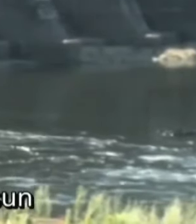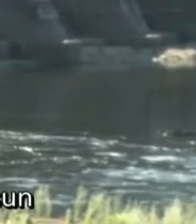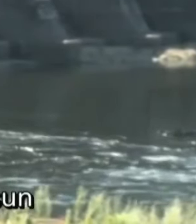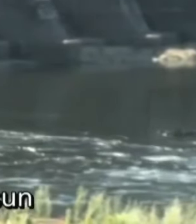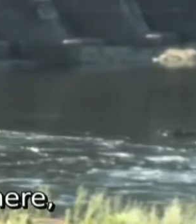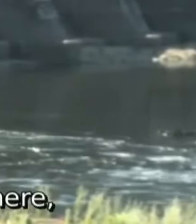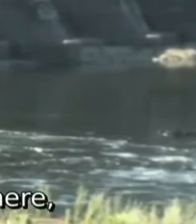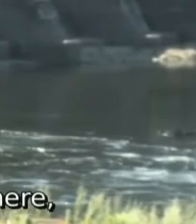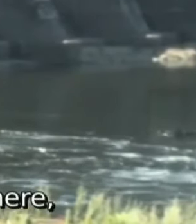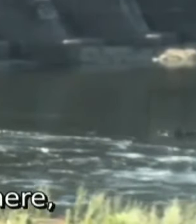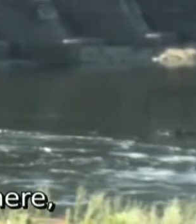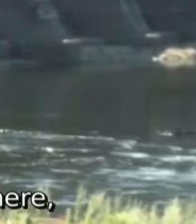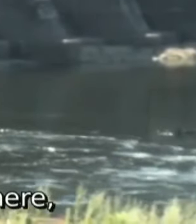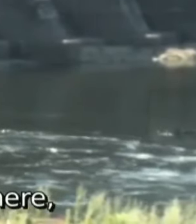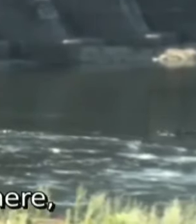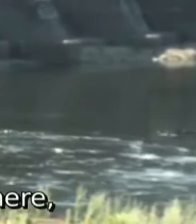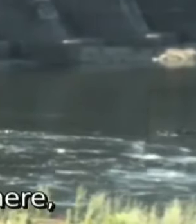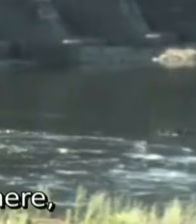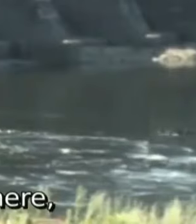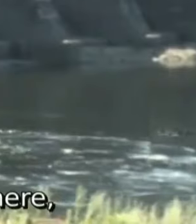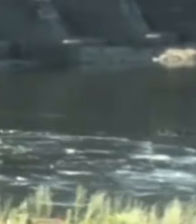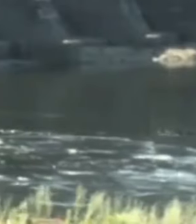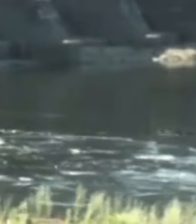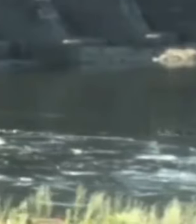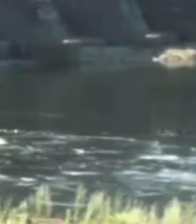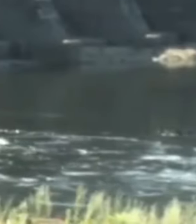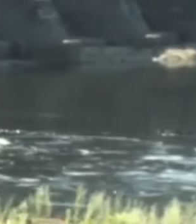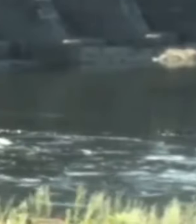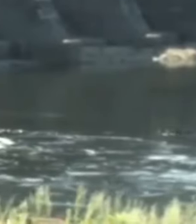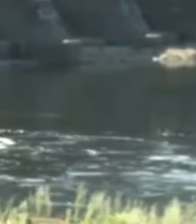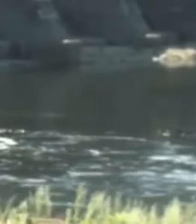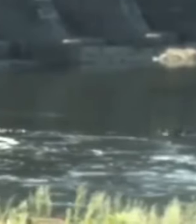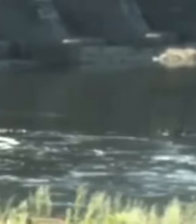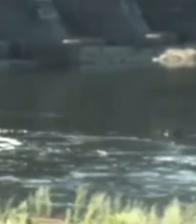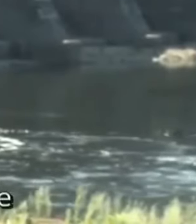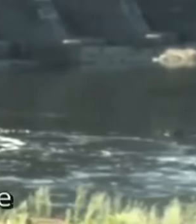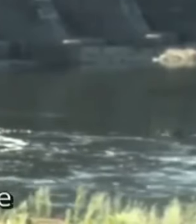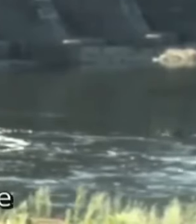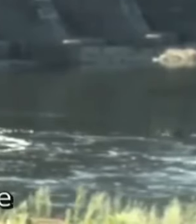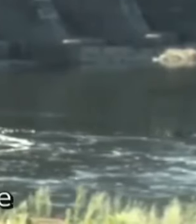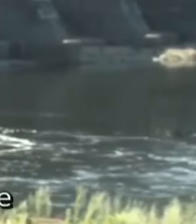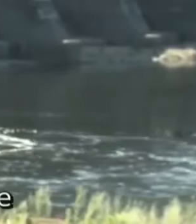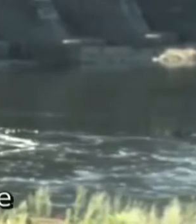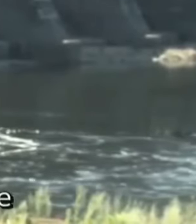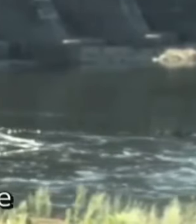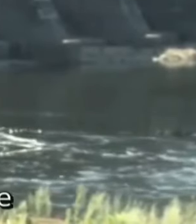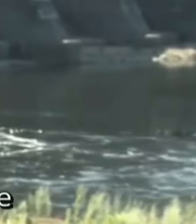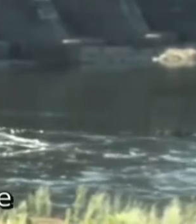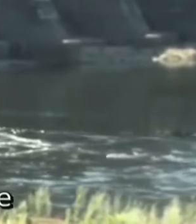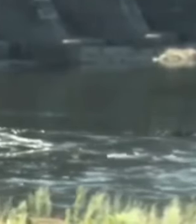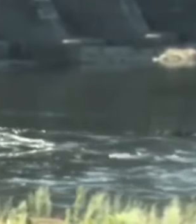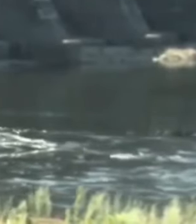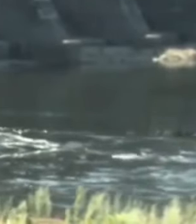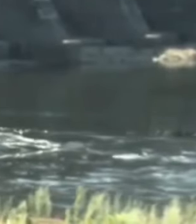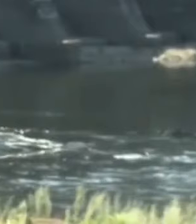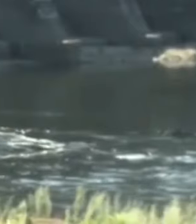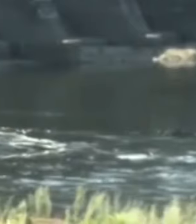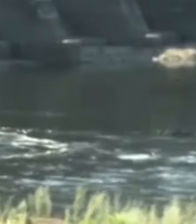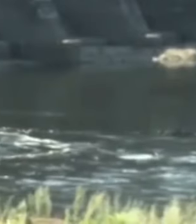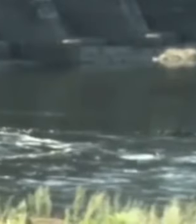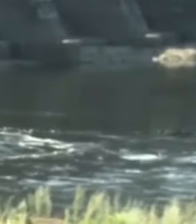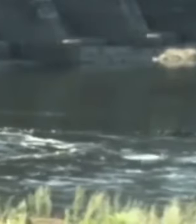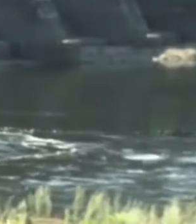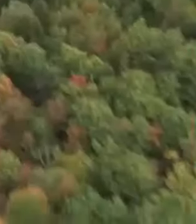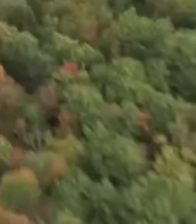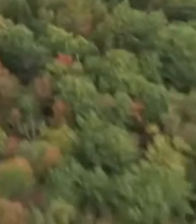evaporation of water by the sun is how we get water in the atmosphere, which leads to precipitation, which drives the hydrologic cycle, which gives us